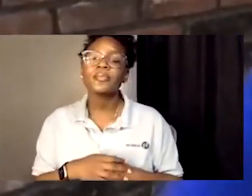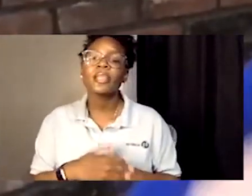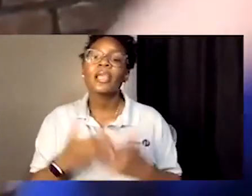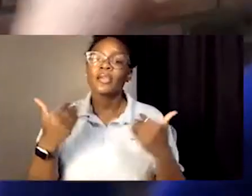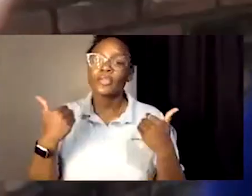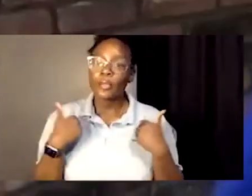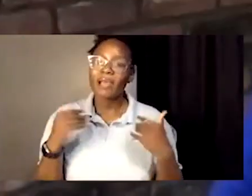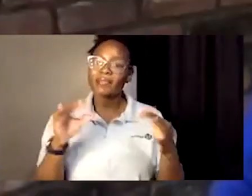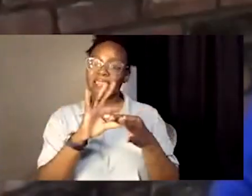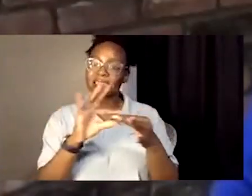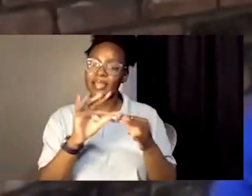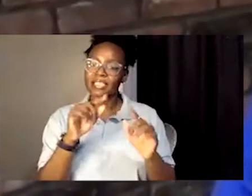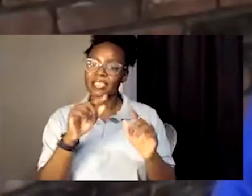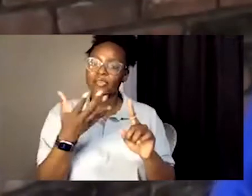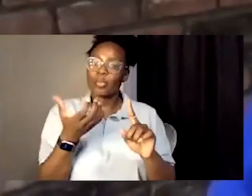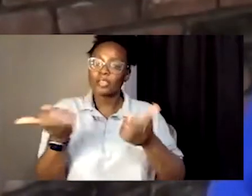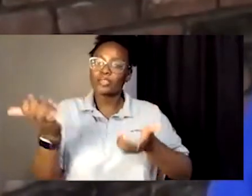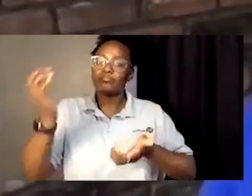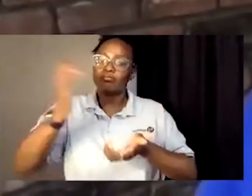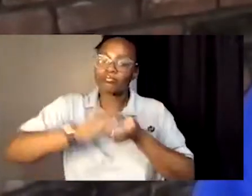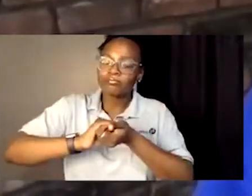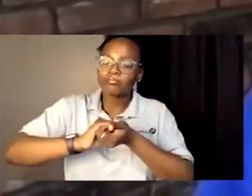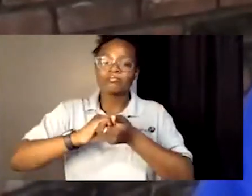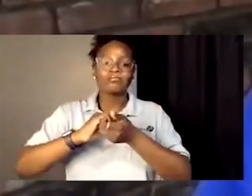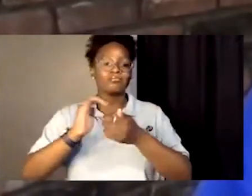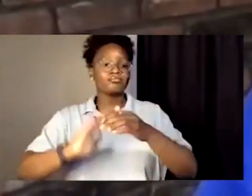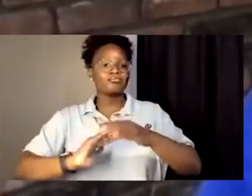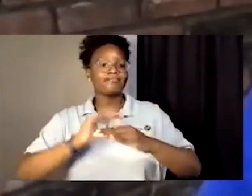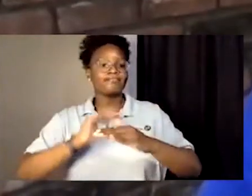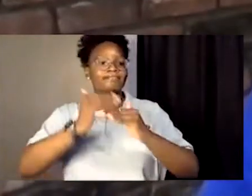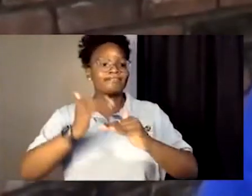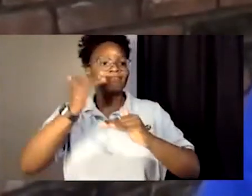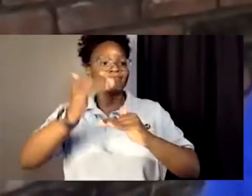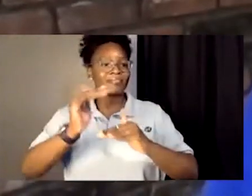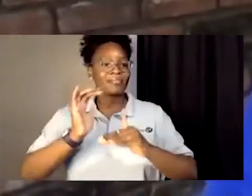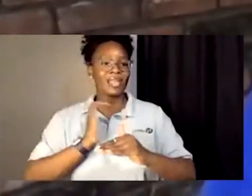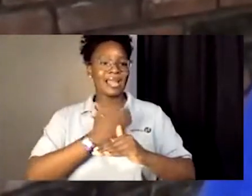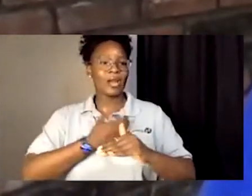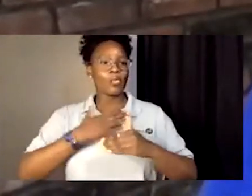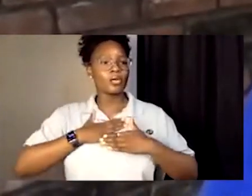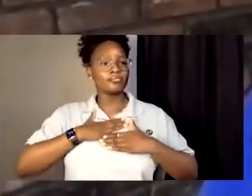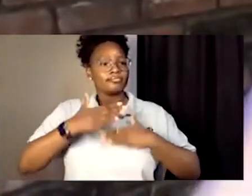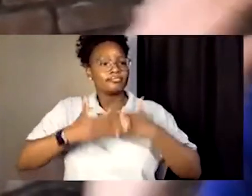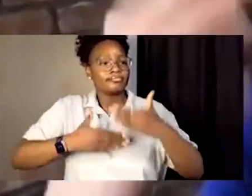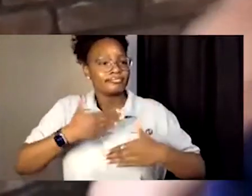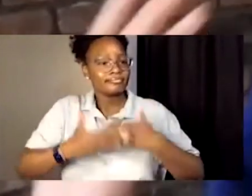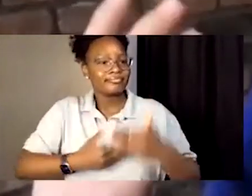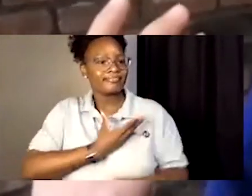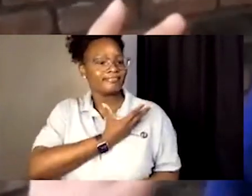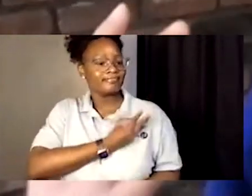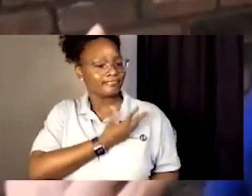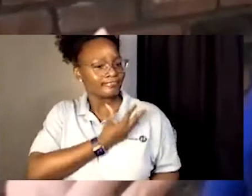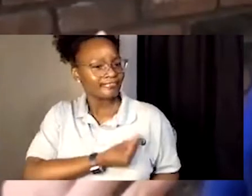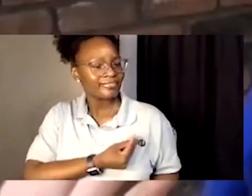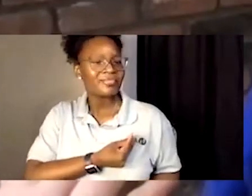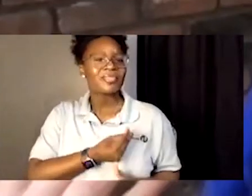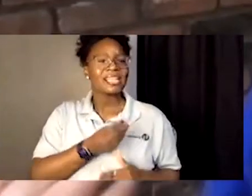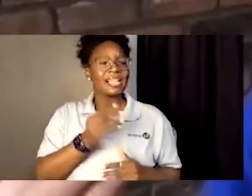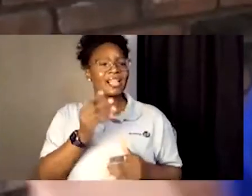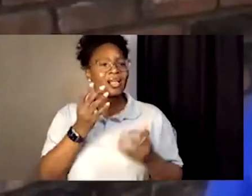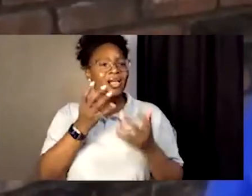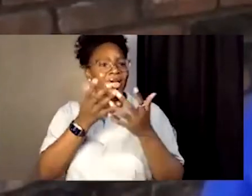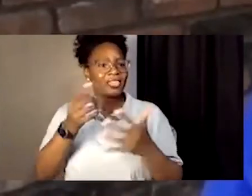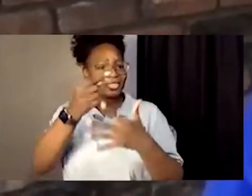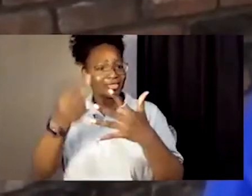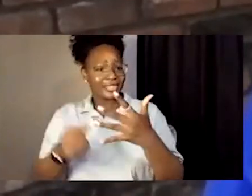and increase our empathy and you know, build unexpected alliances, these things have never even occurred to a lot of